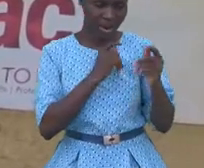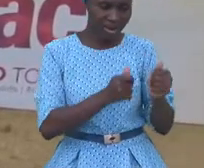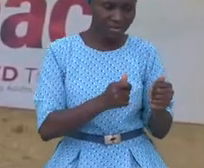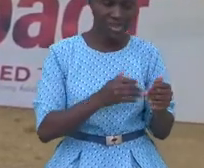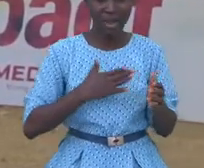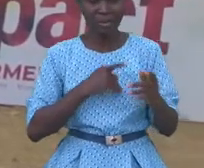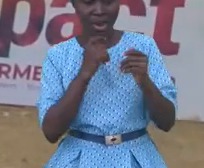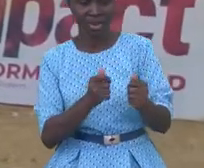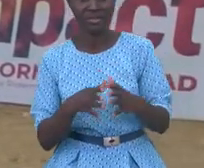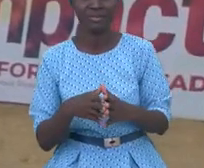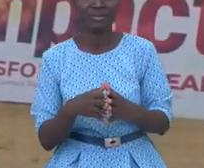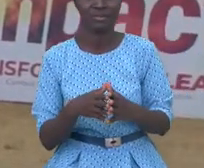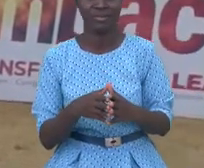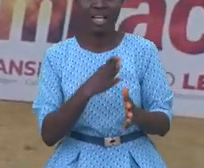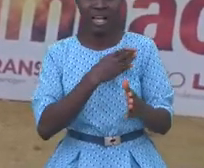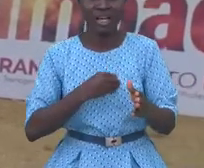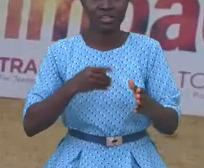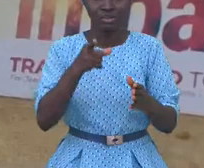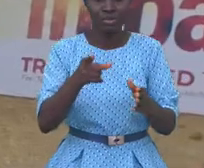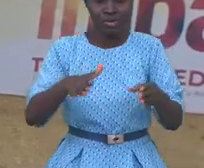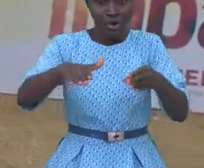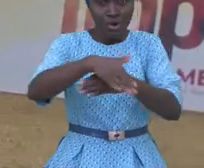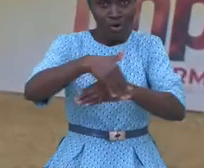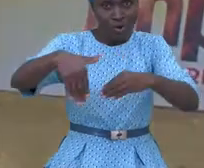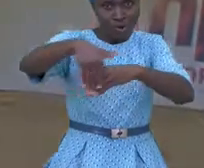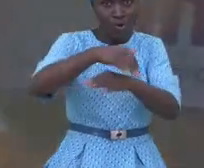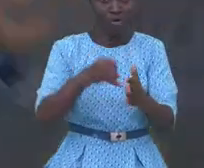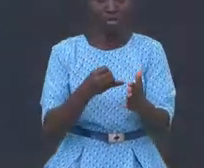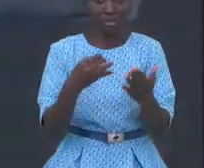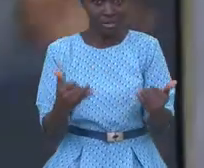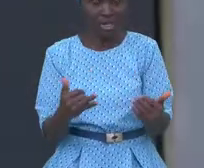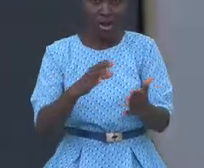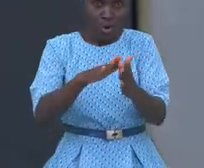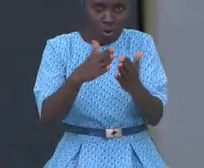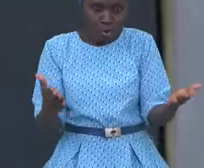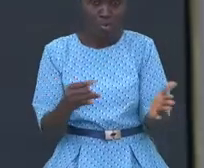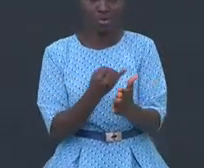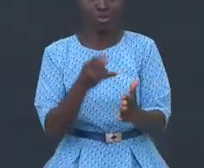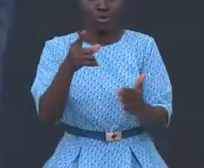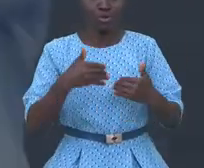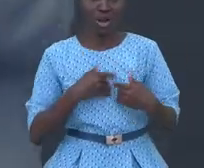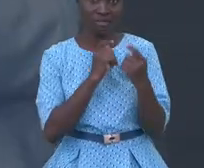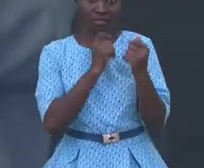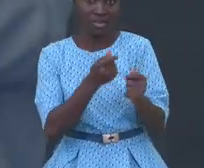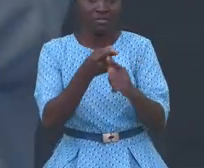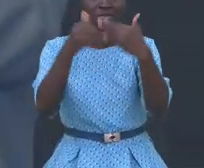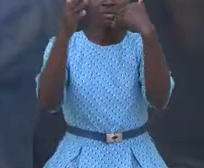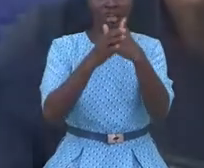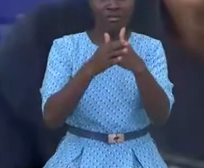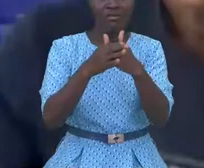up. What do you do? Unwrap it. You have gift from God. Gift from heaven. Unwrap